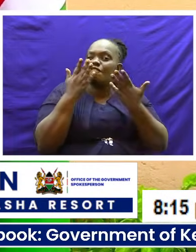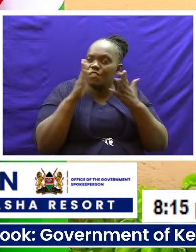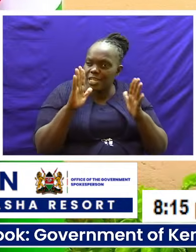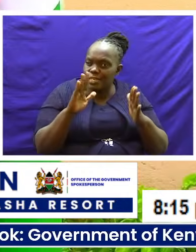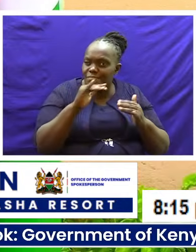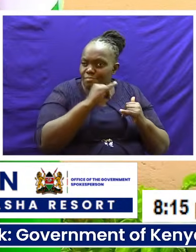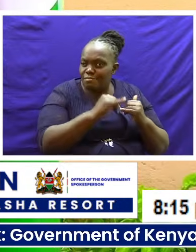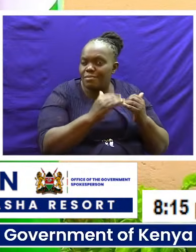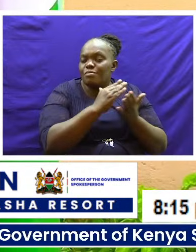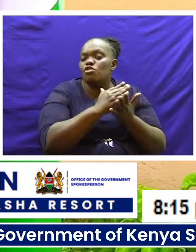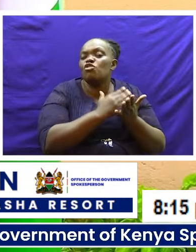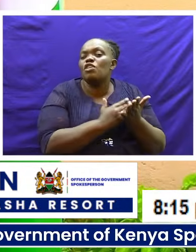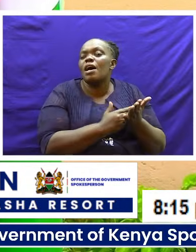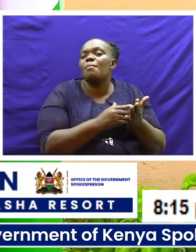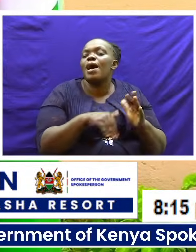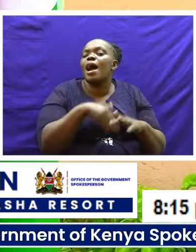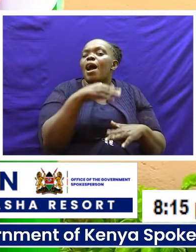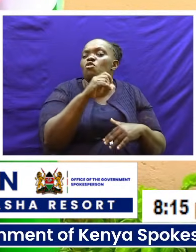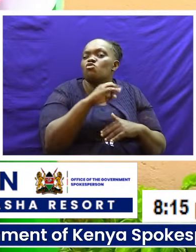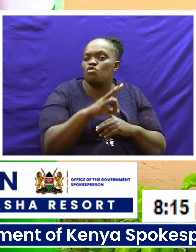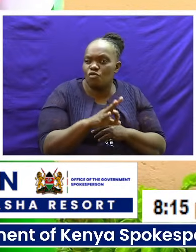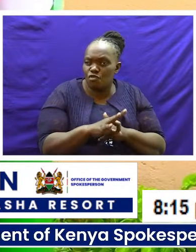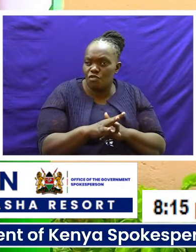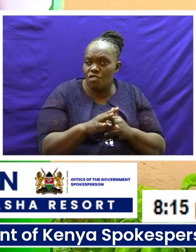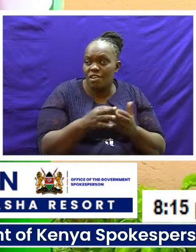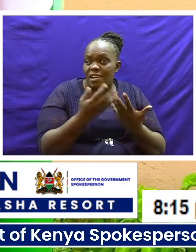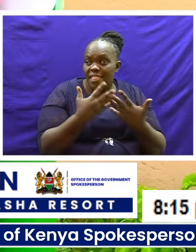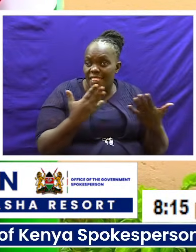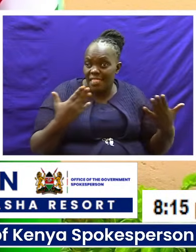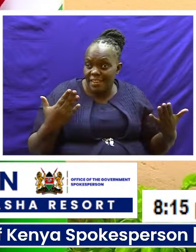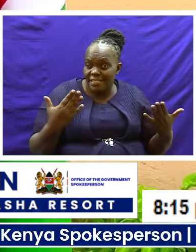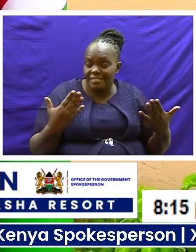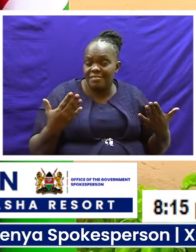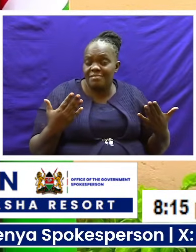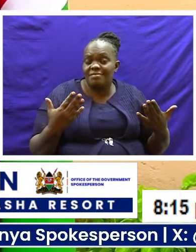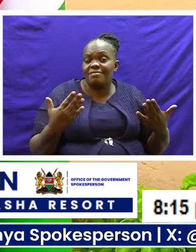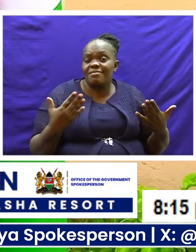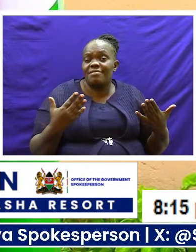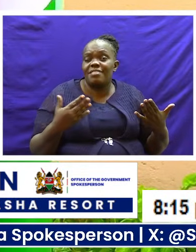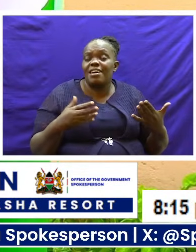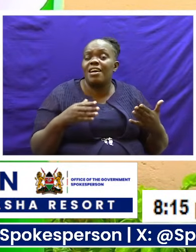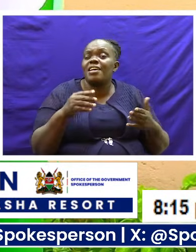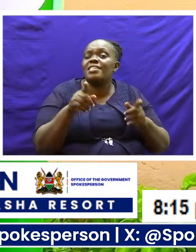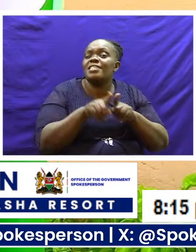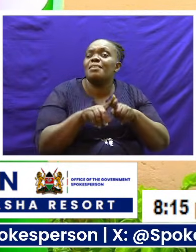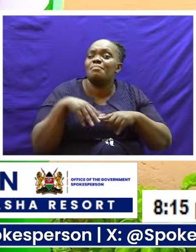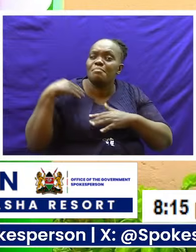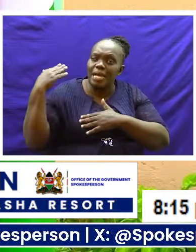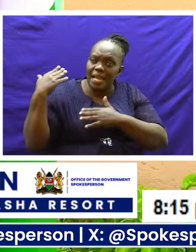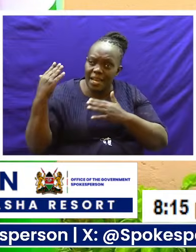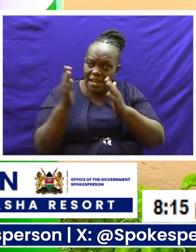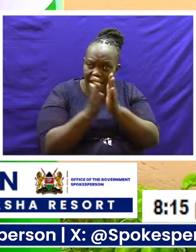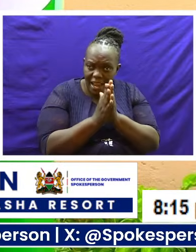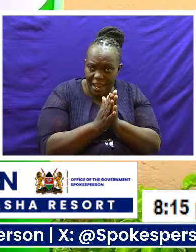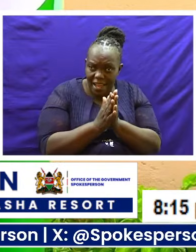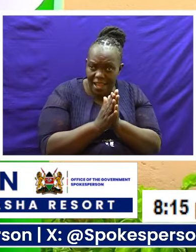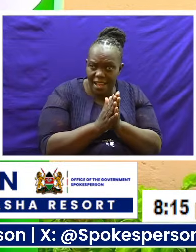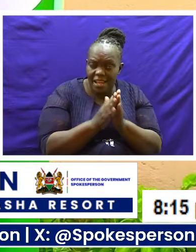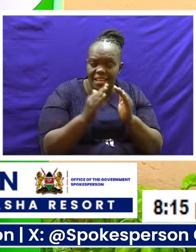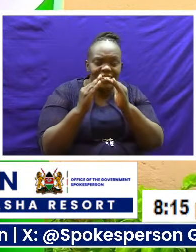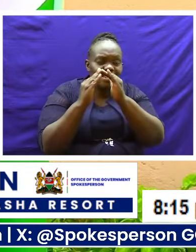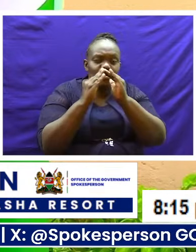in programs out of a fair process on merit and